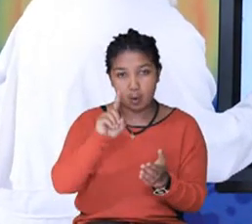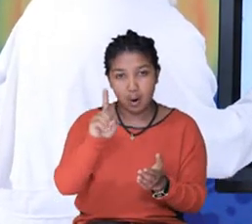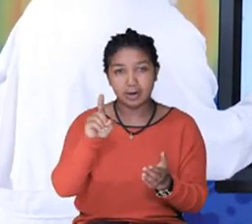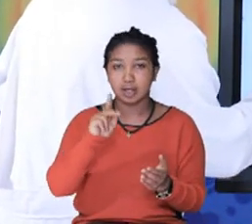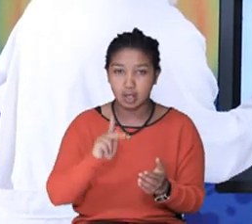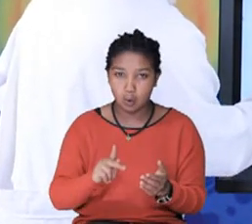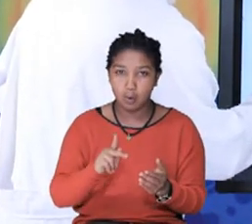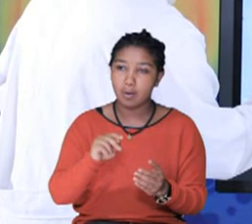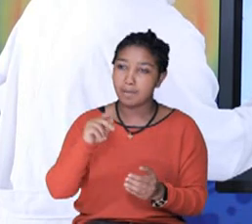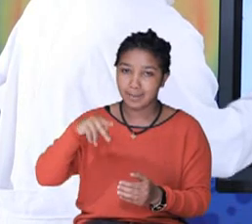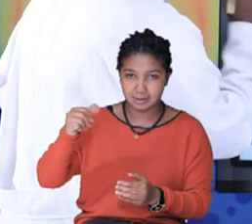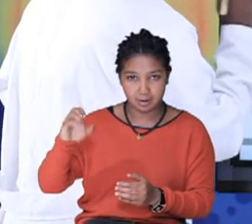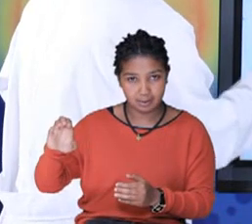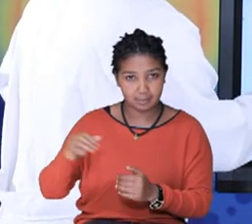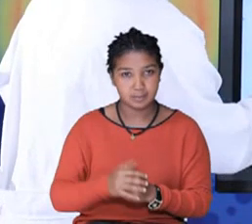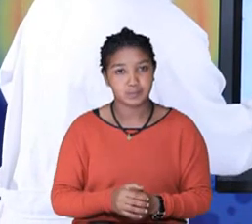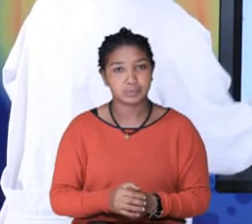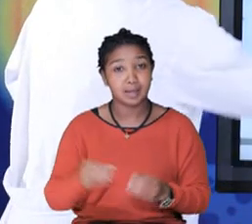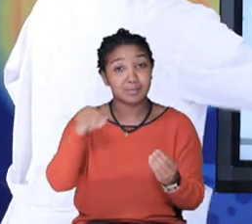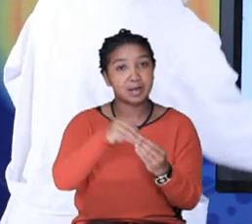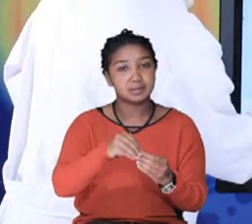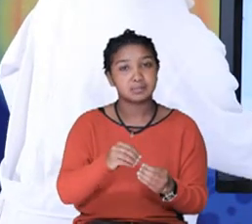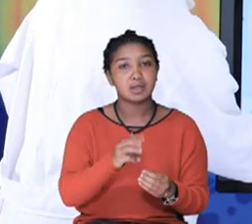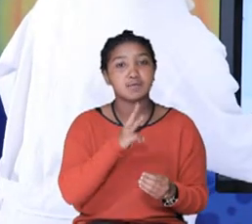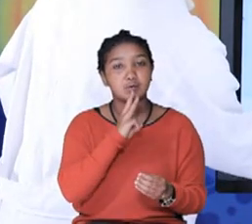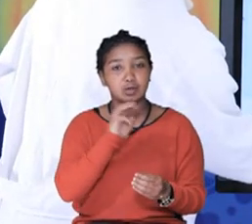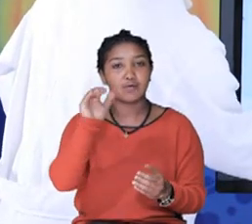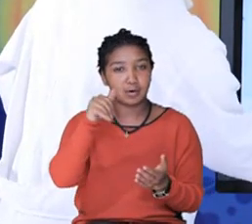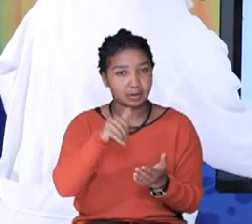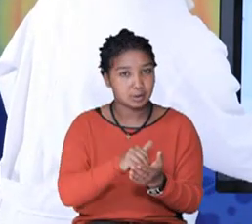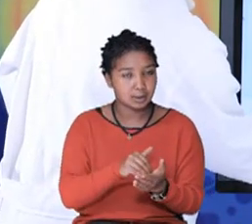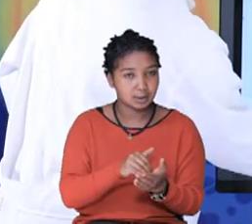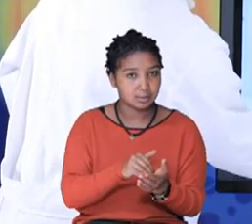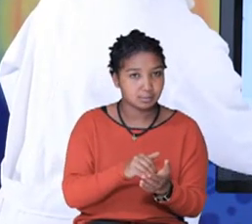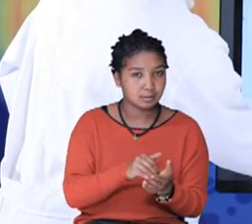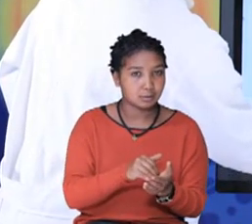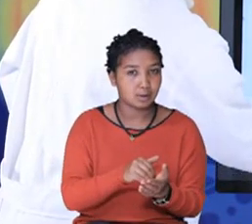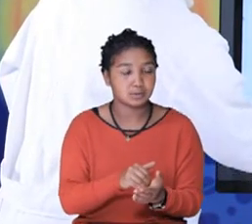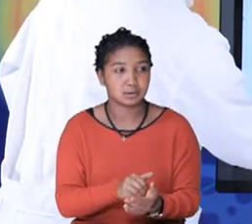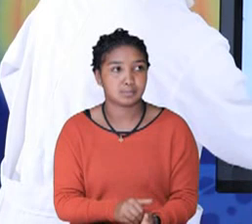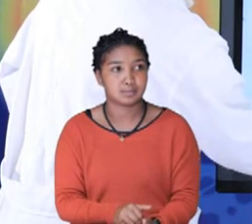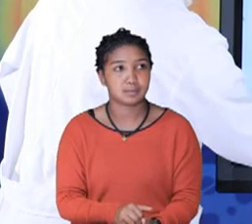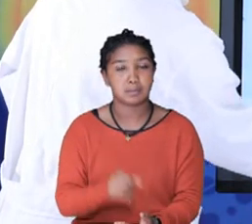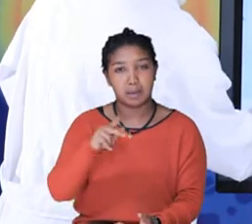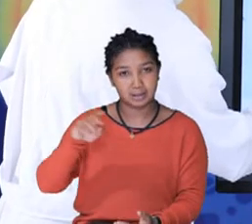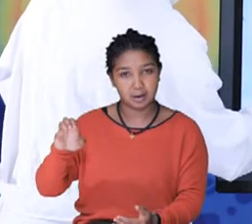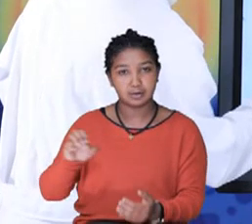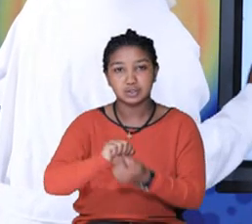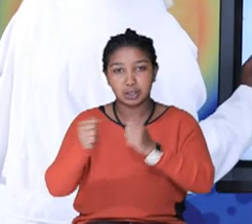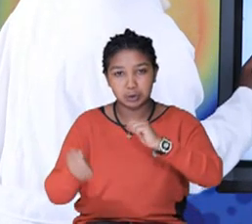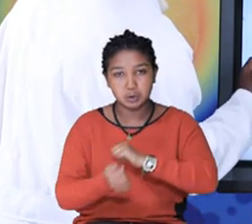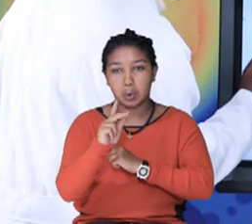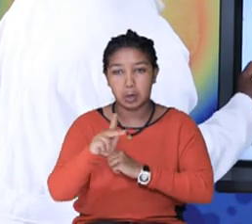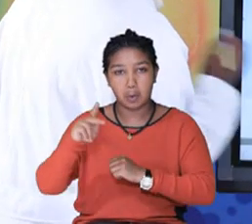101 kilopascal plus fluid pressure is 40,000 Pascal. Change